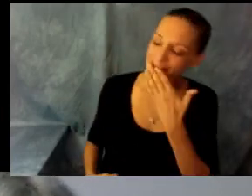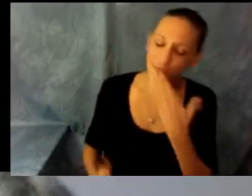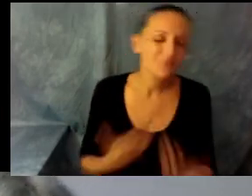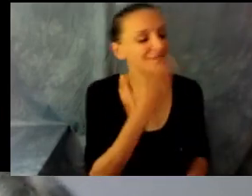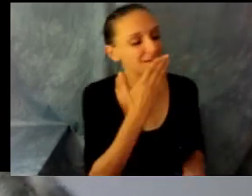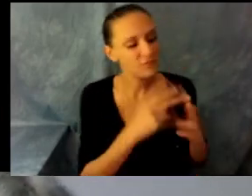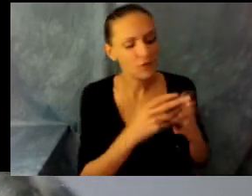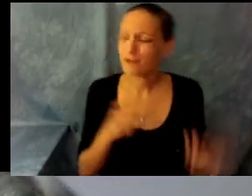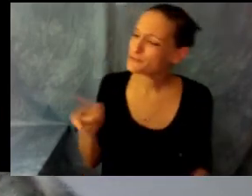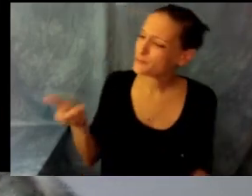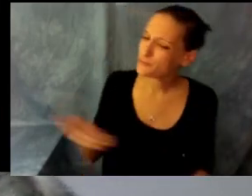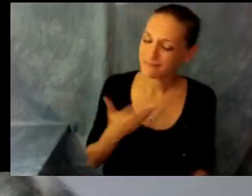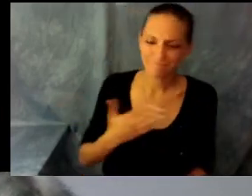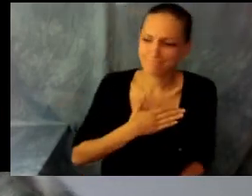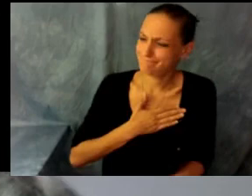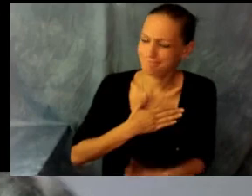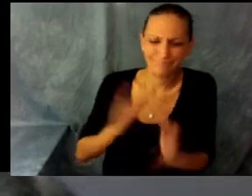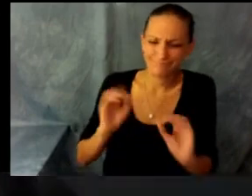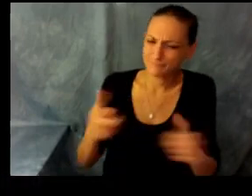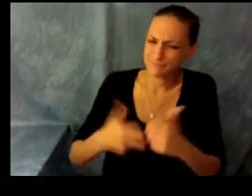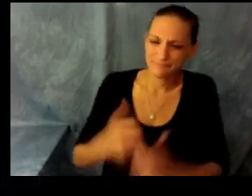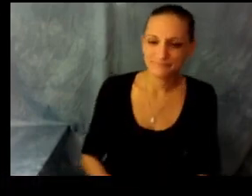You're welcome. It's my pleasure.